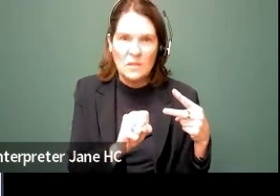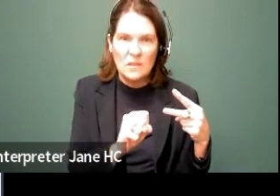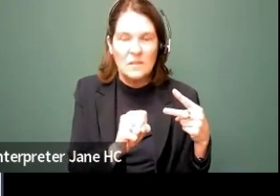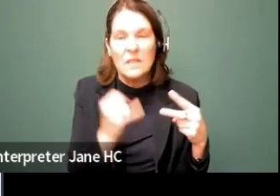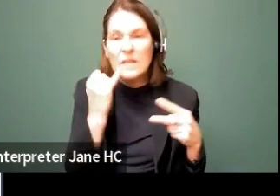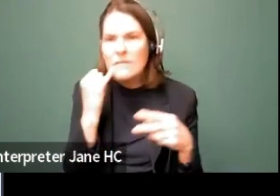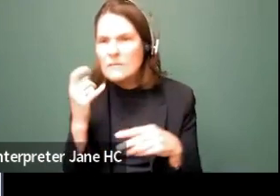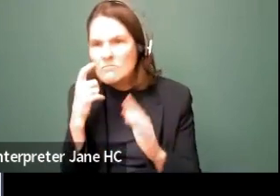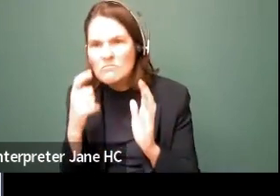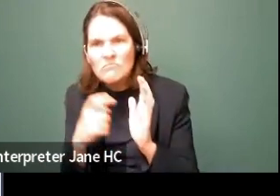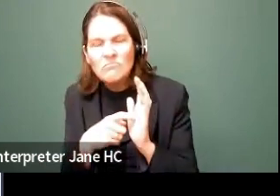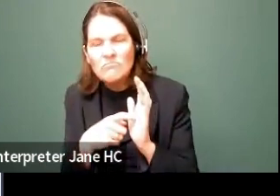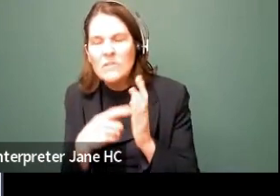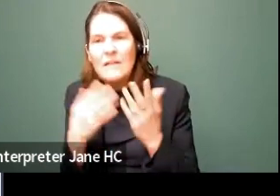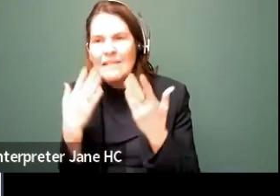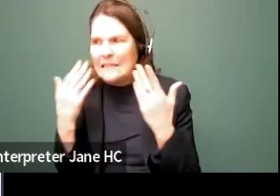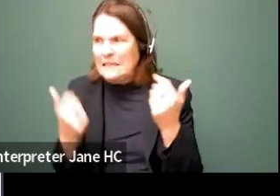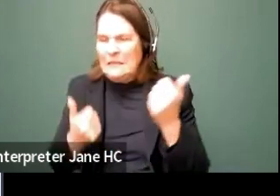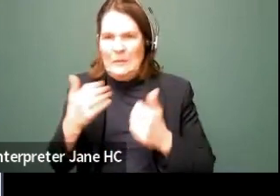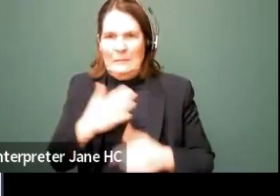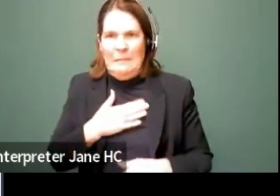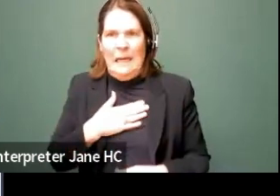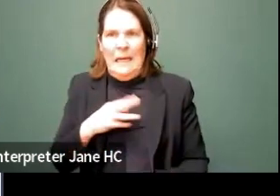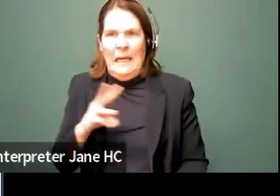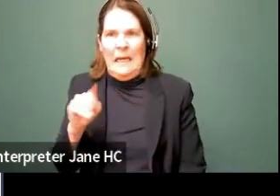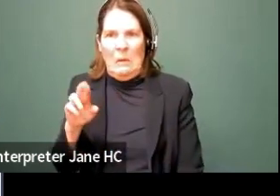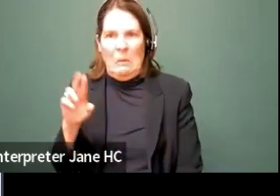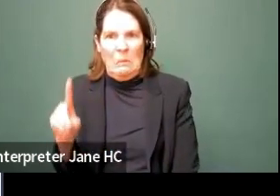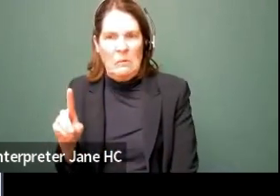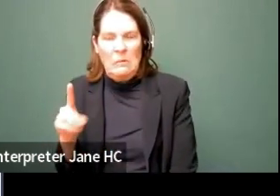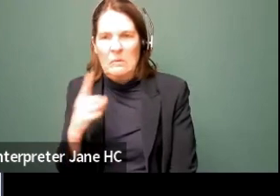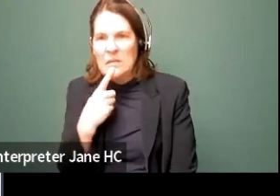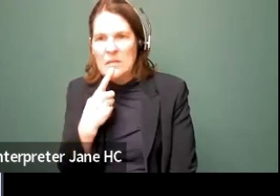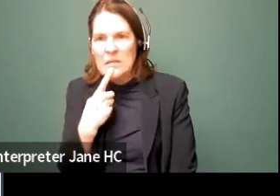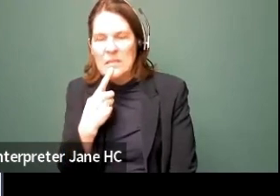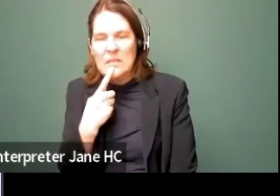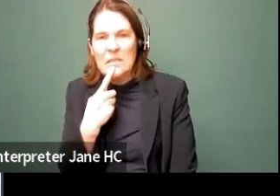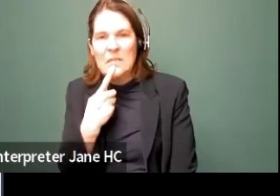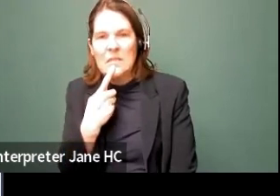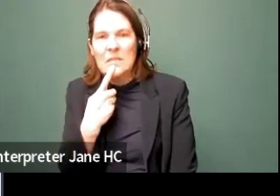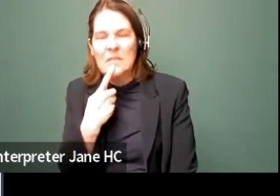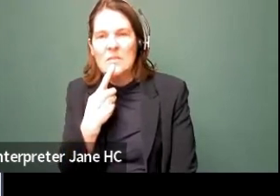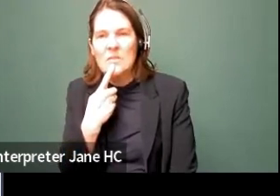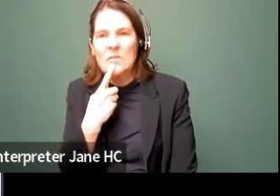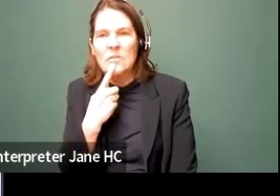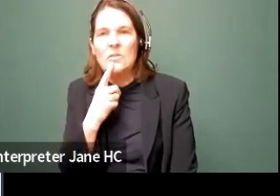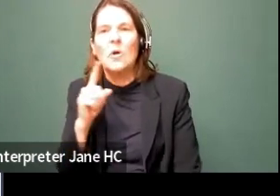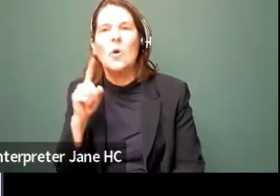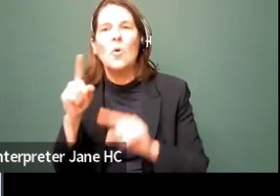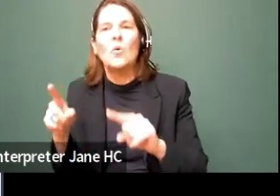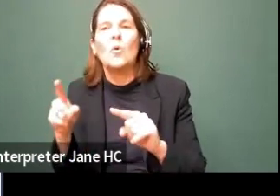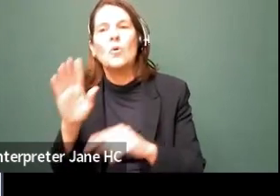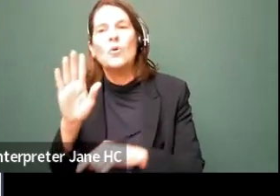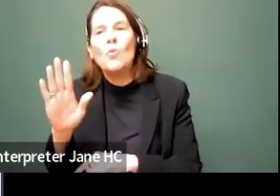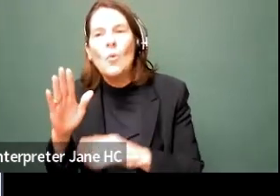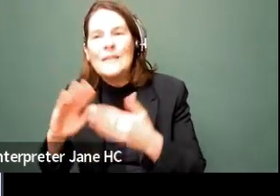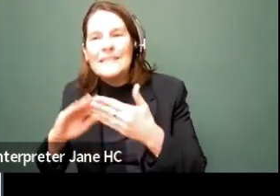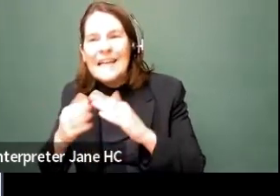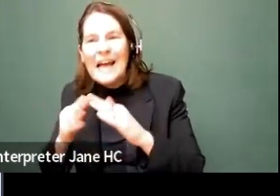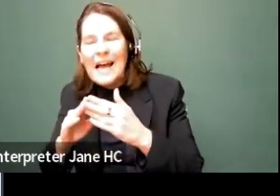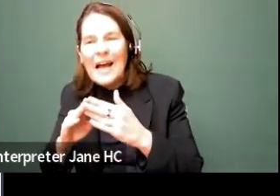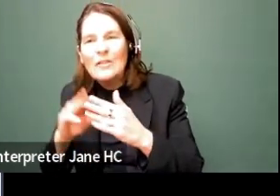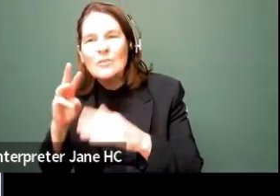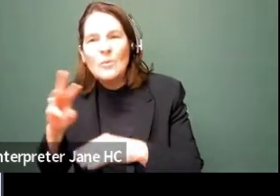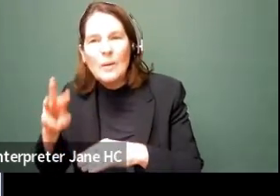don't happen to know which ward you live in, you can go to your town's website. Most